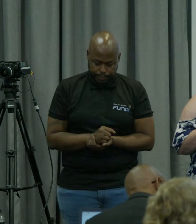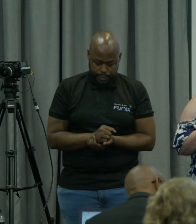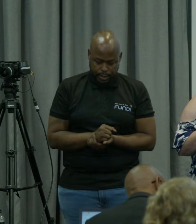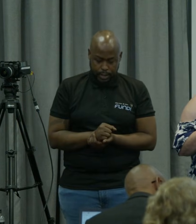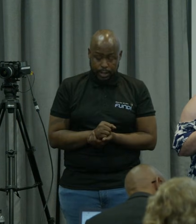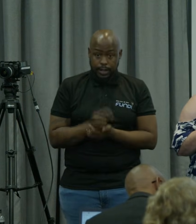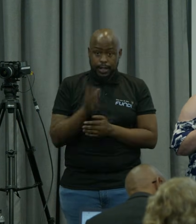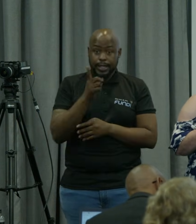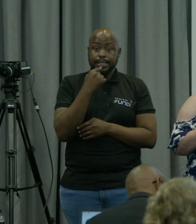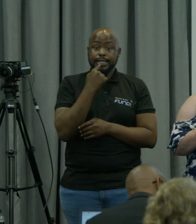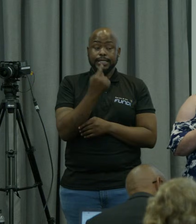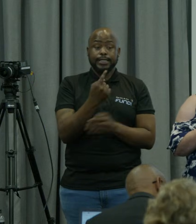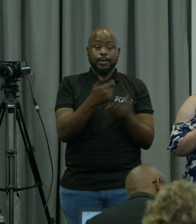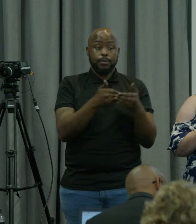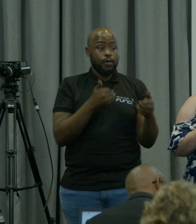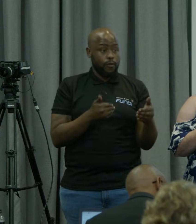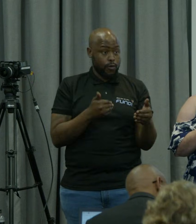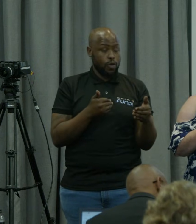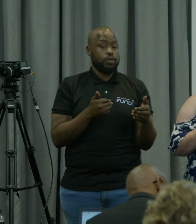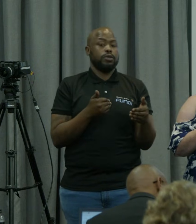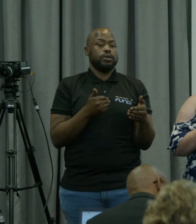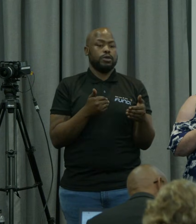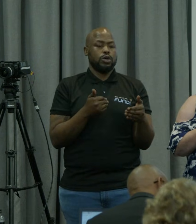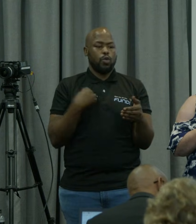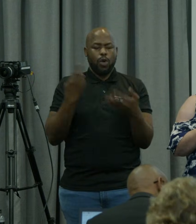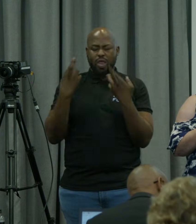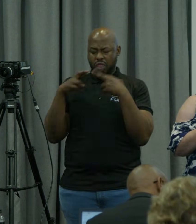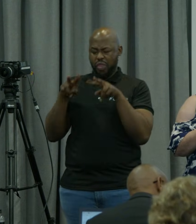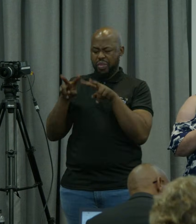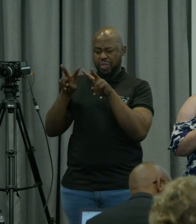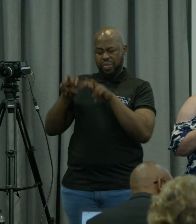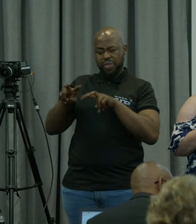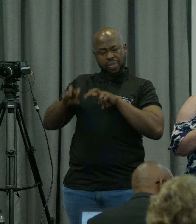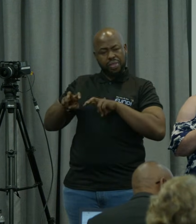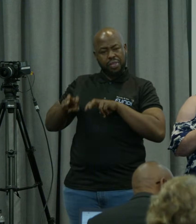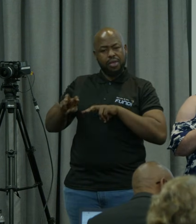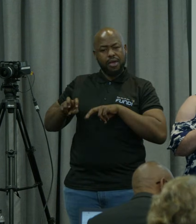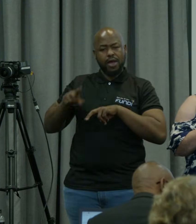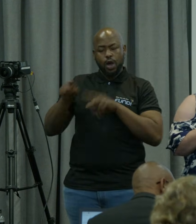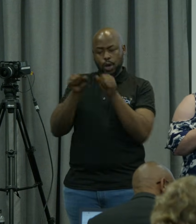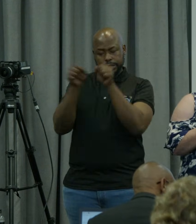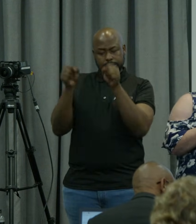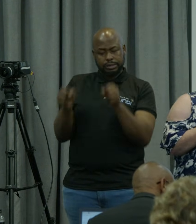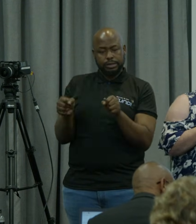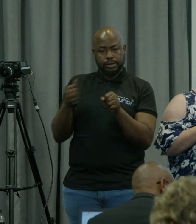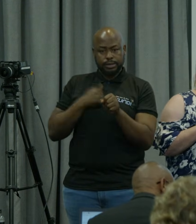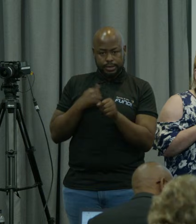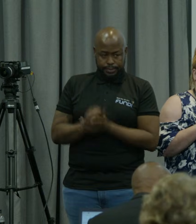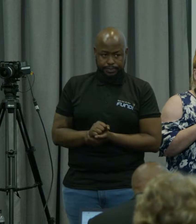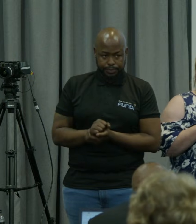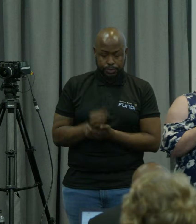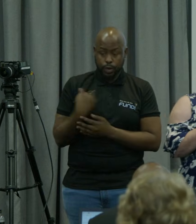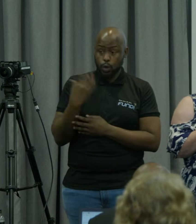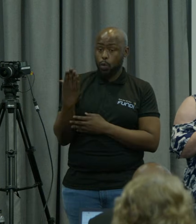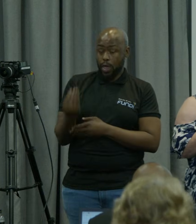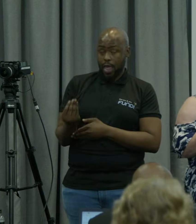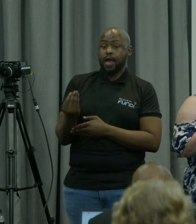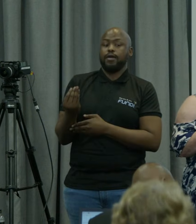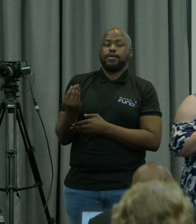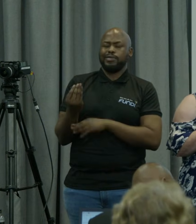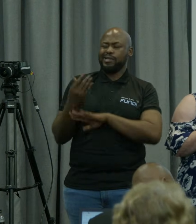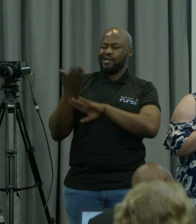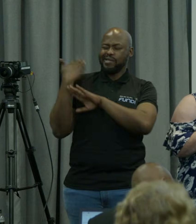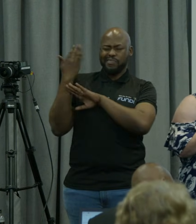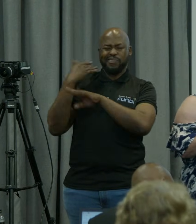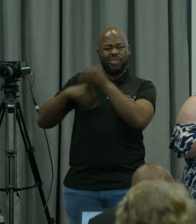Like our chairperson indicated to you, we are reviewing our model. We have in past years